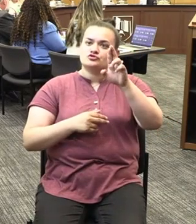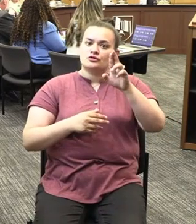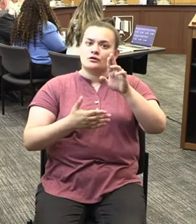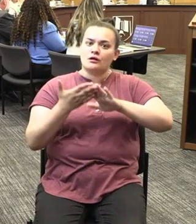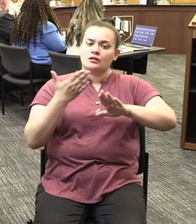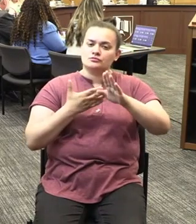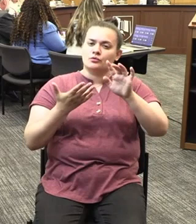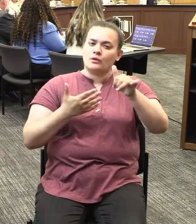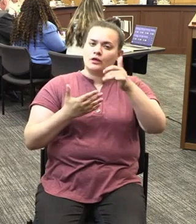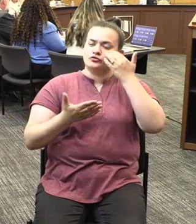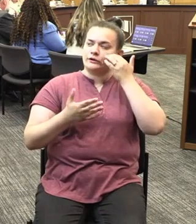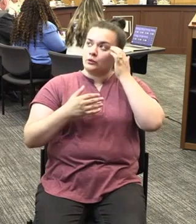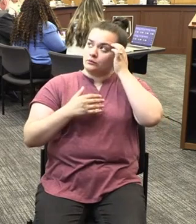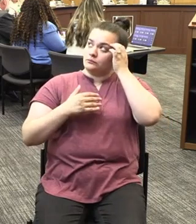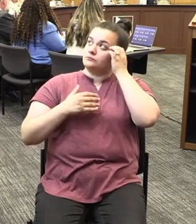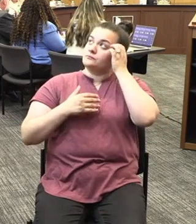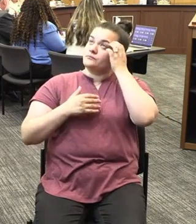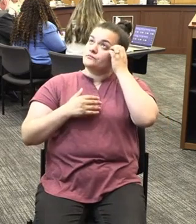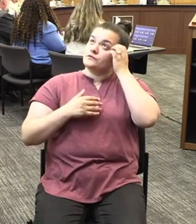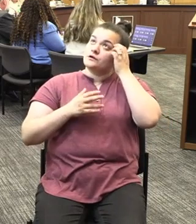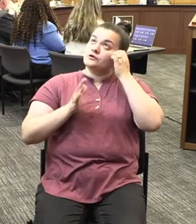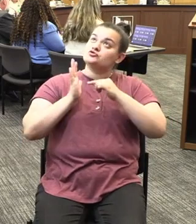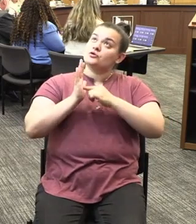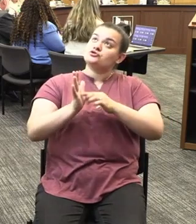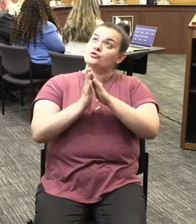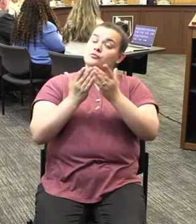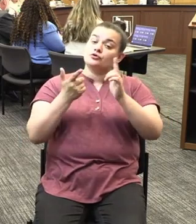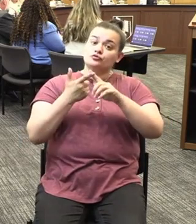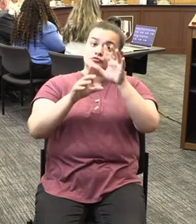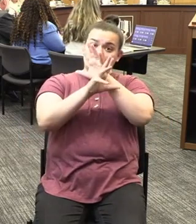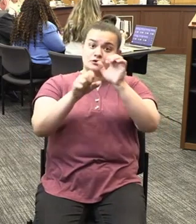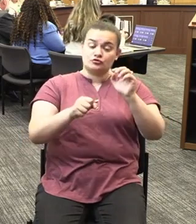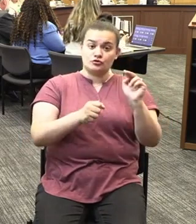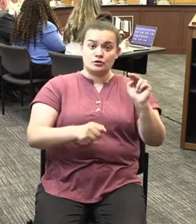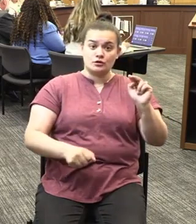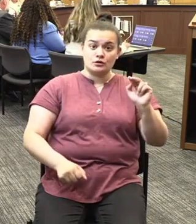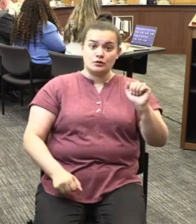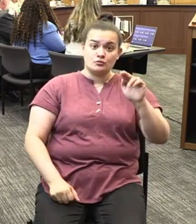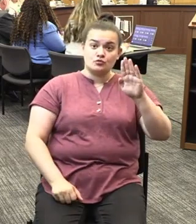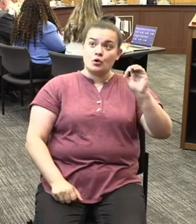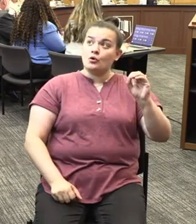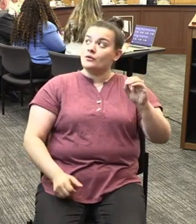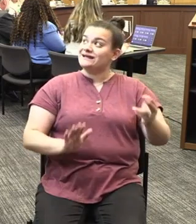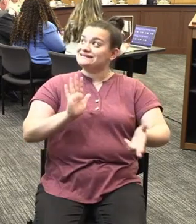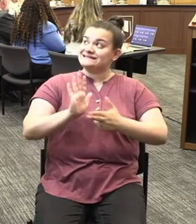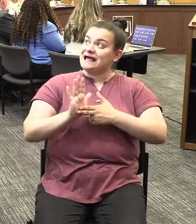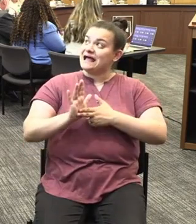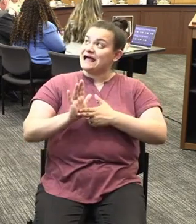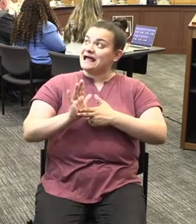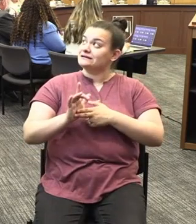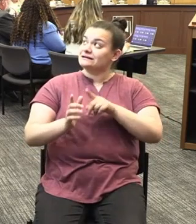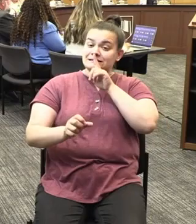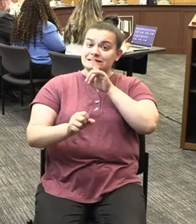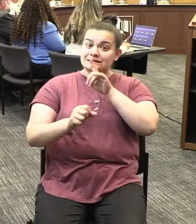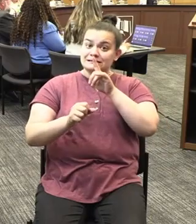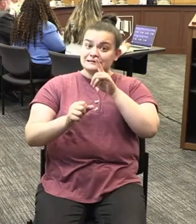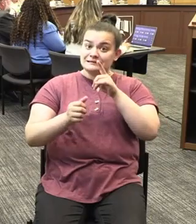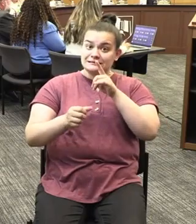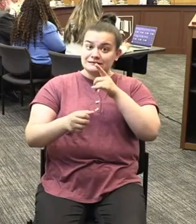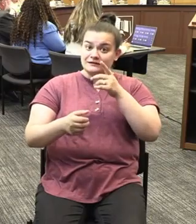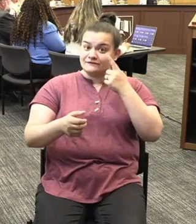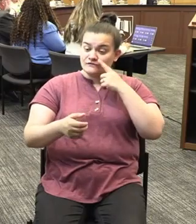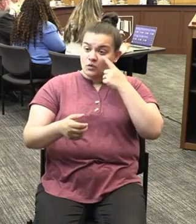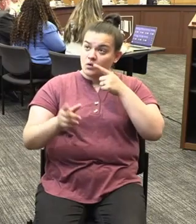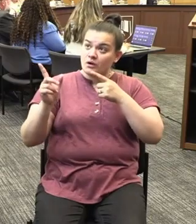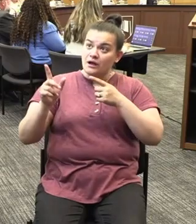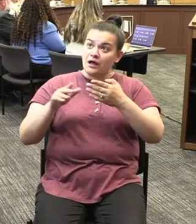So I showed the book to Dr. Dumeau and he said, hey, this is a signed copy. There's a dedication right on the cover. Well, when I